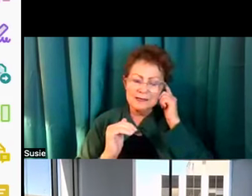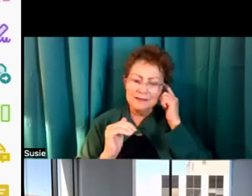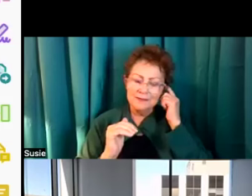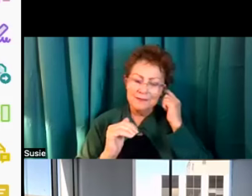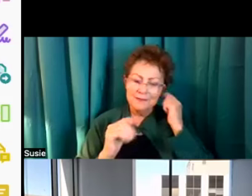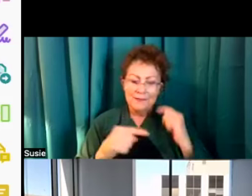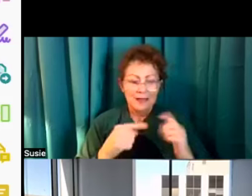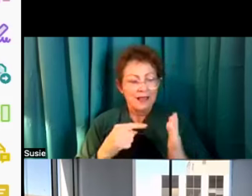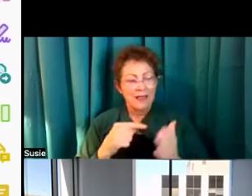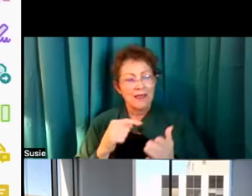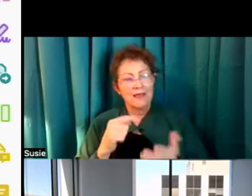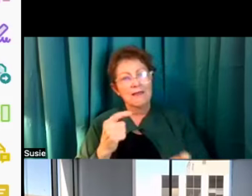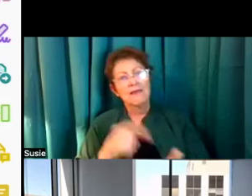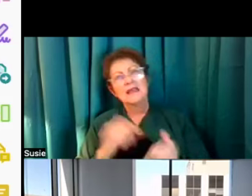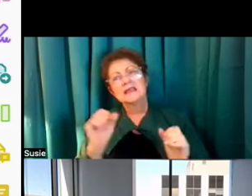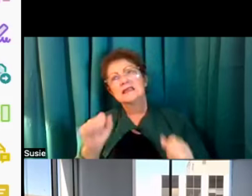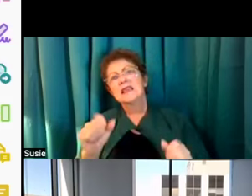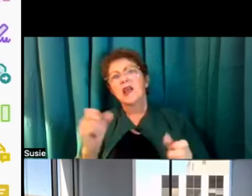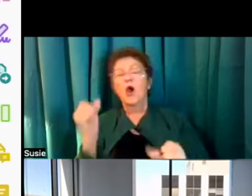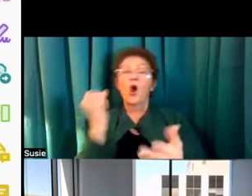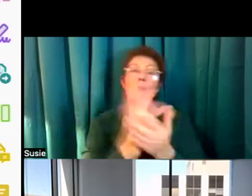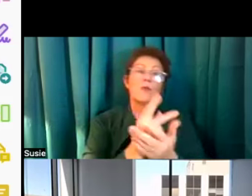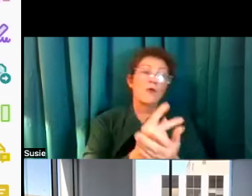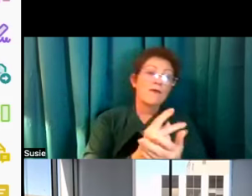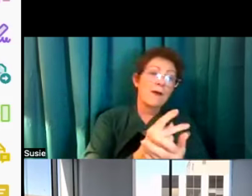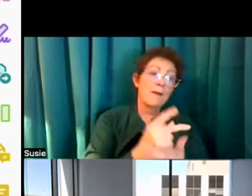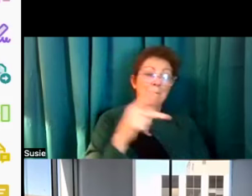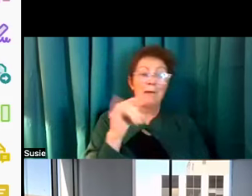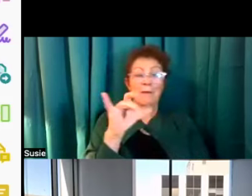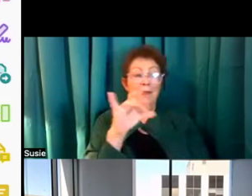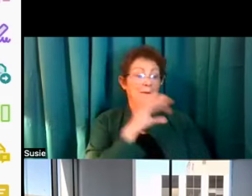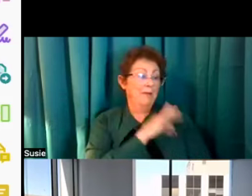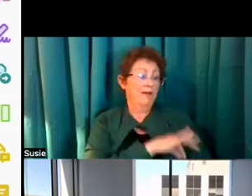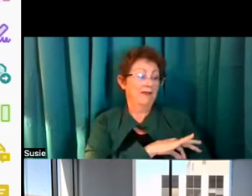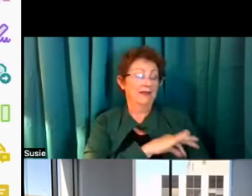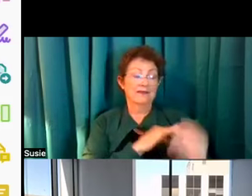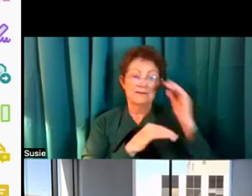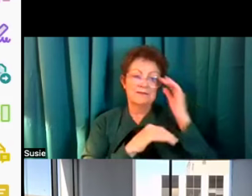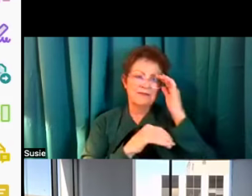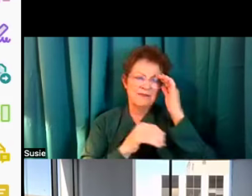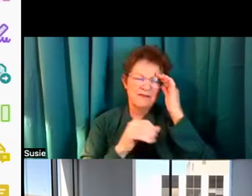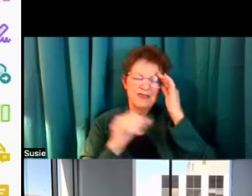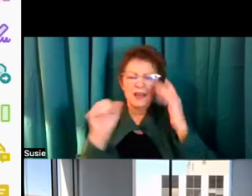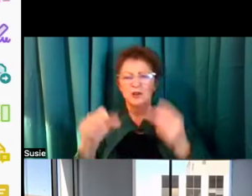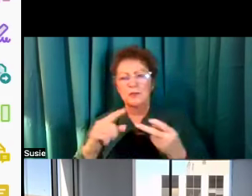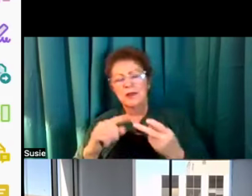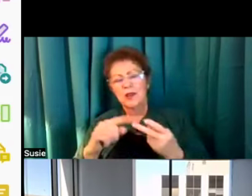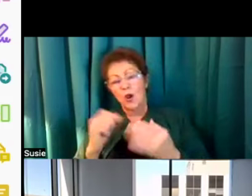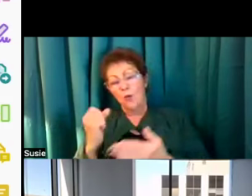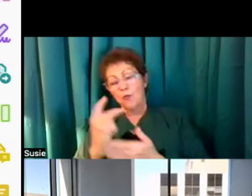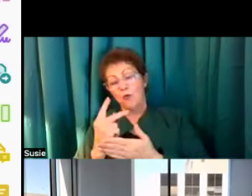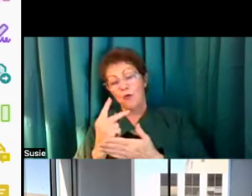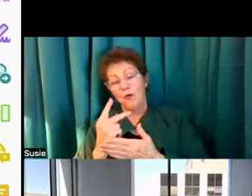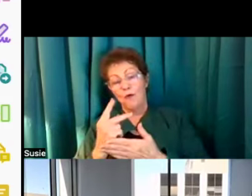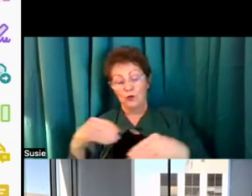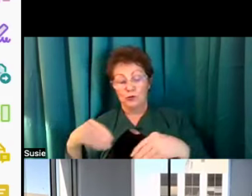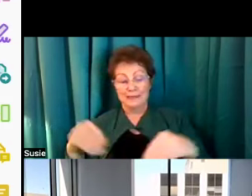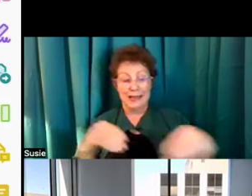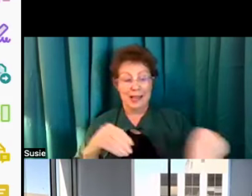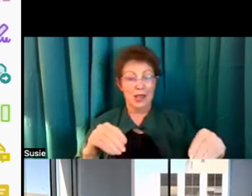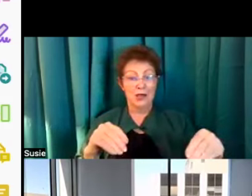be approval over the public benefit. If it's a public benefit corporation, it could be approval over certain sale